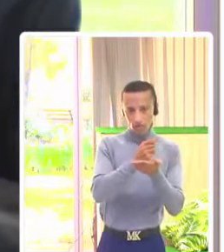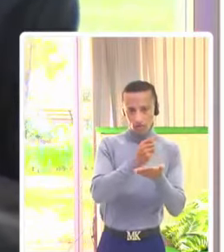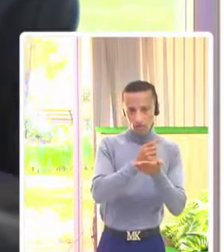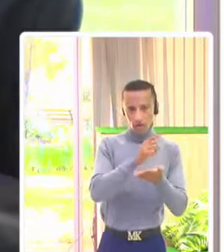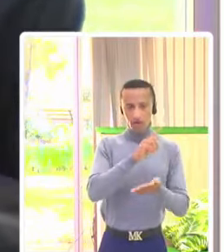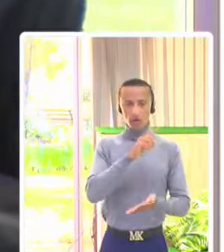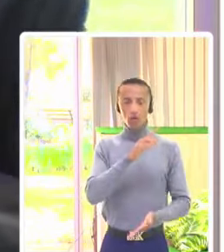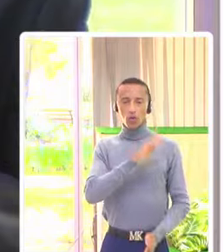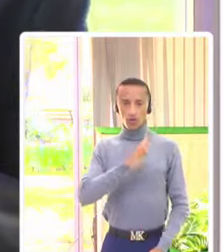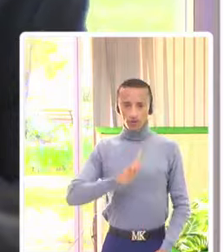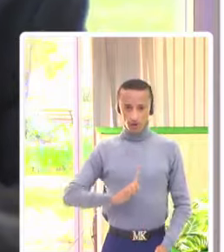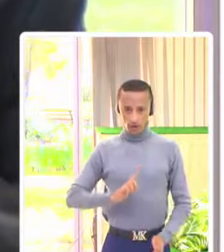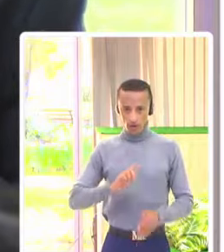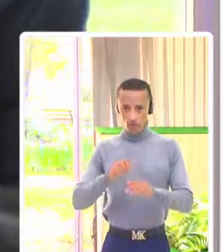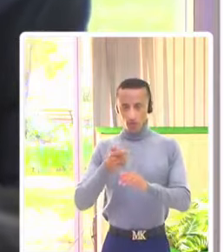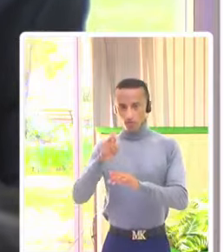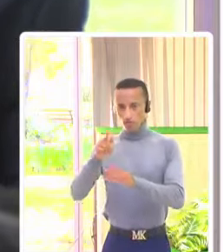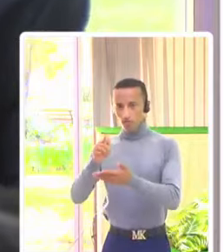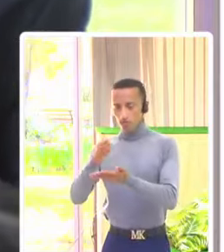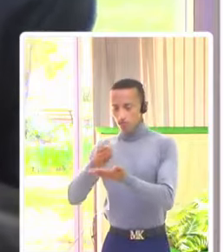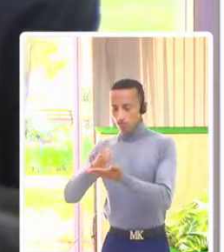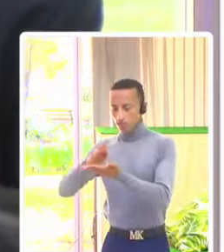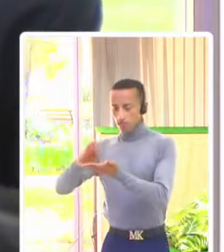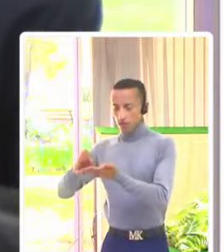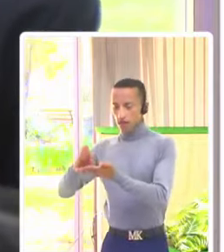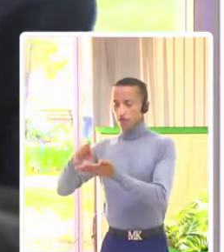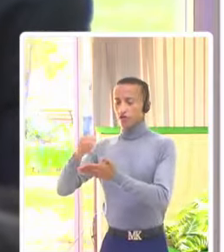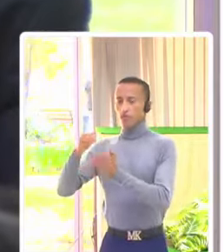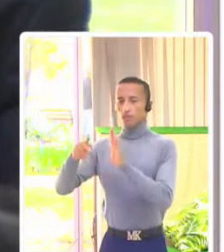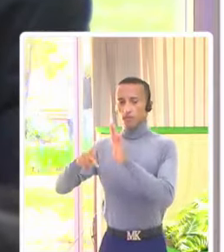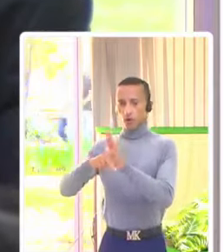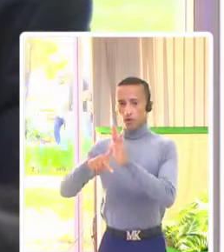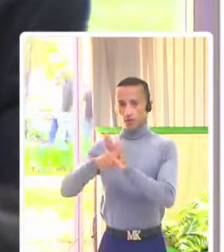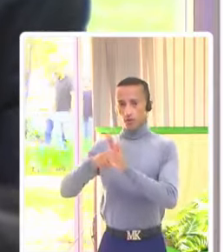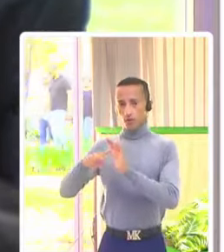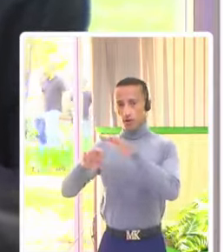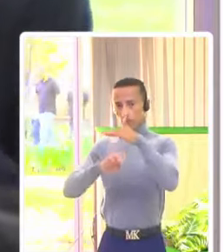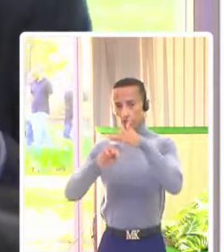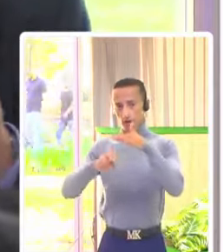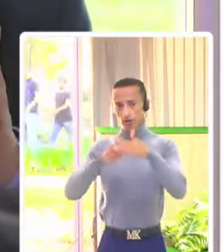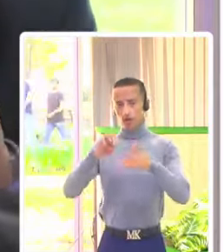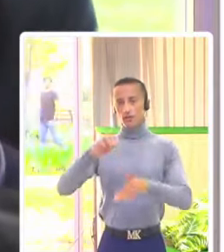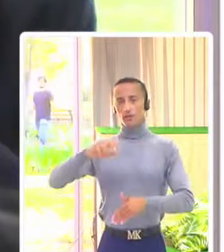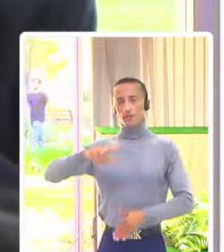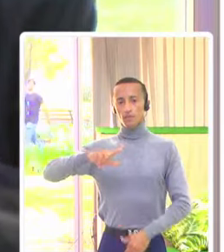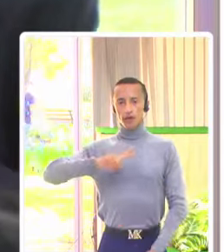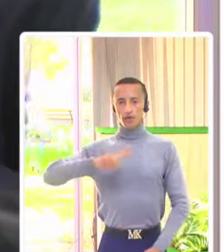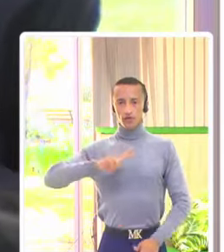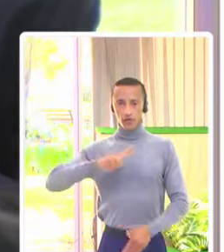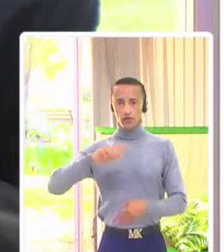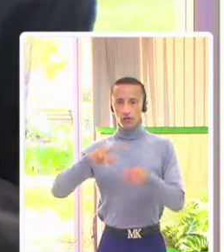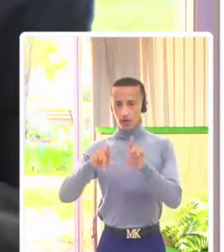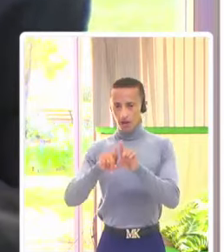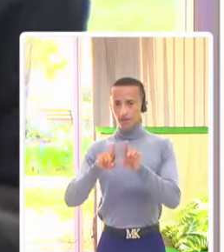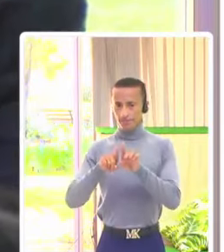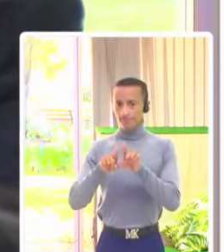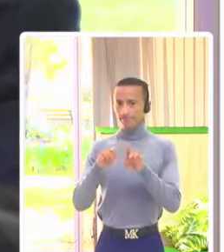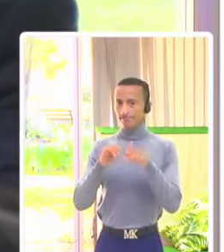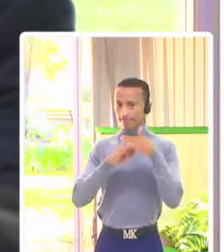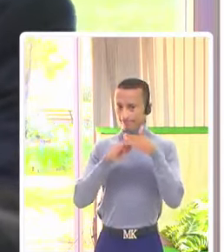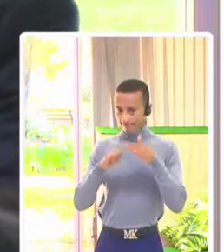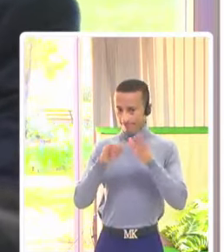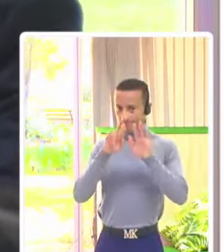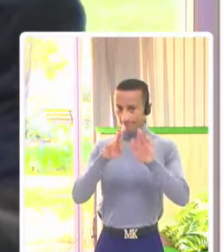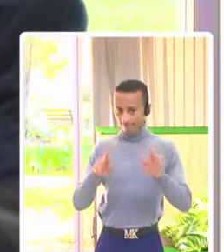own 51%. And private banks and other financial institutions own 49%. So